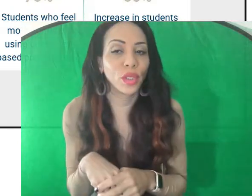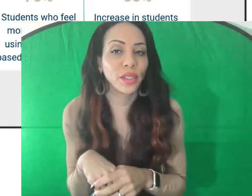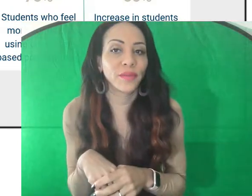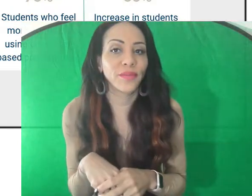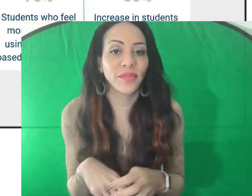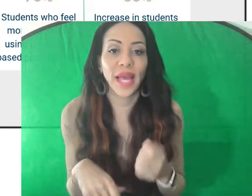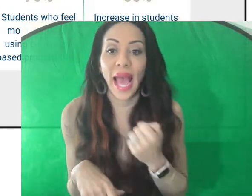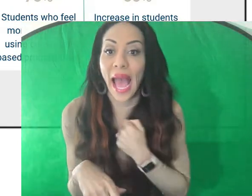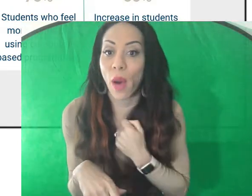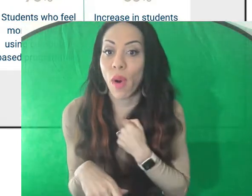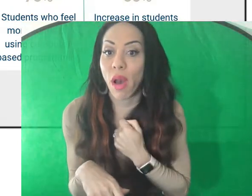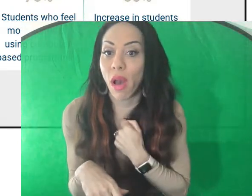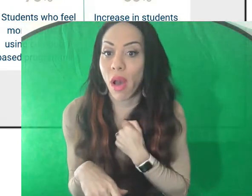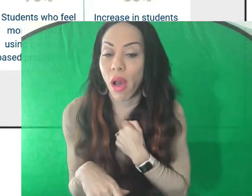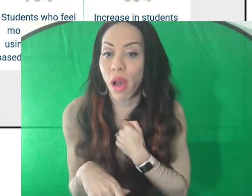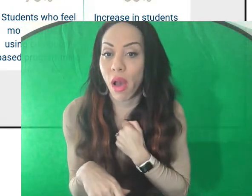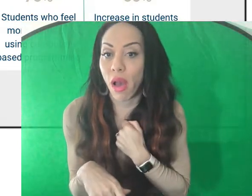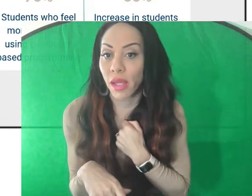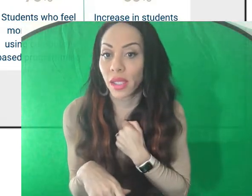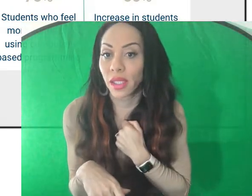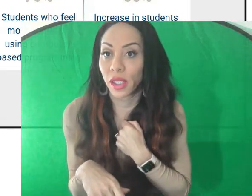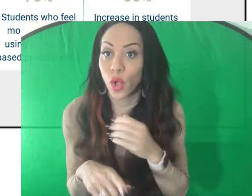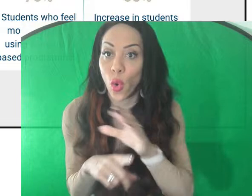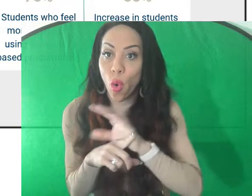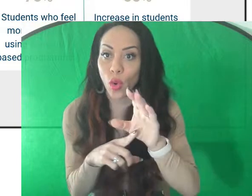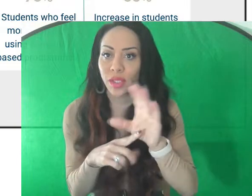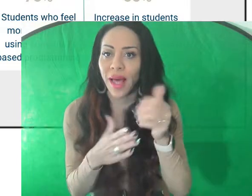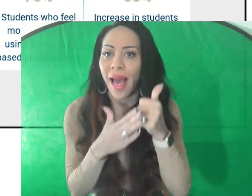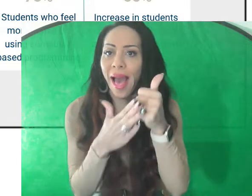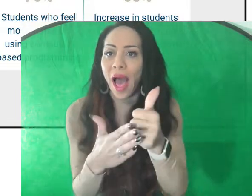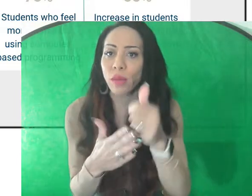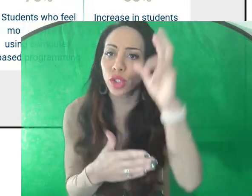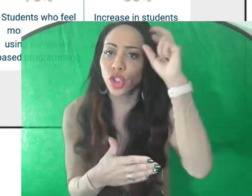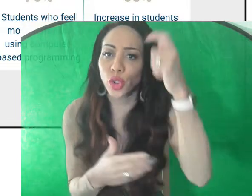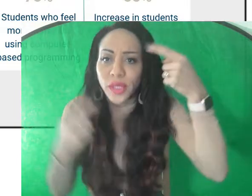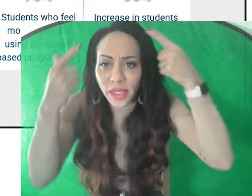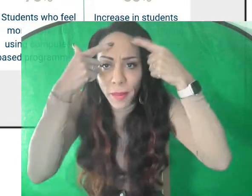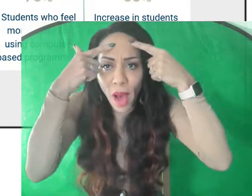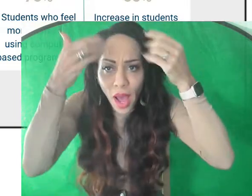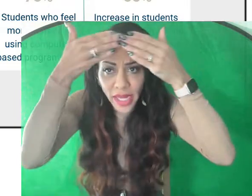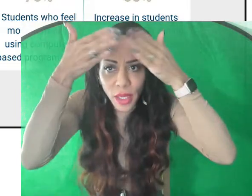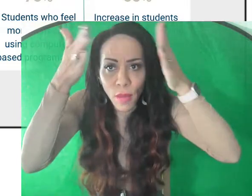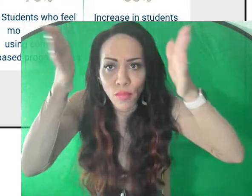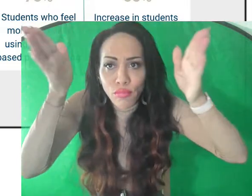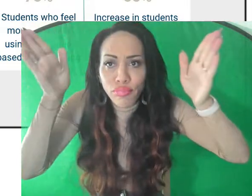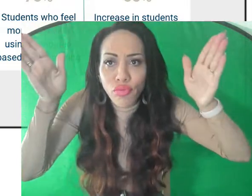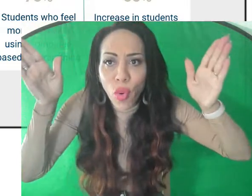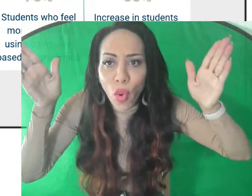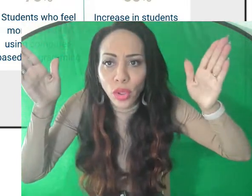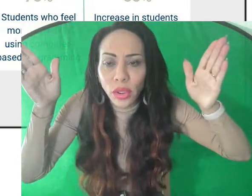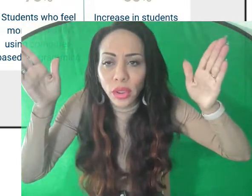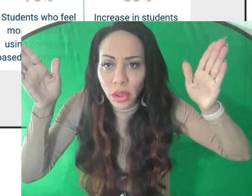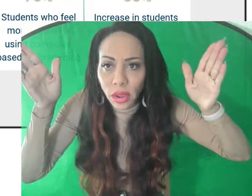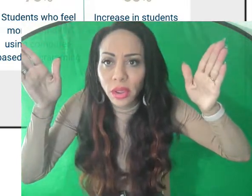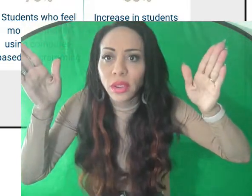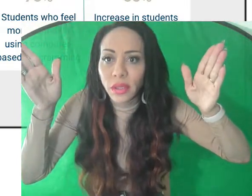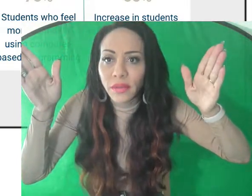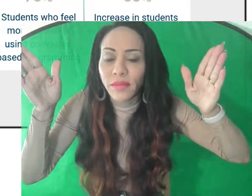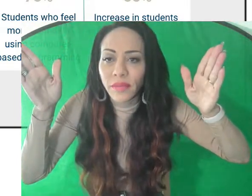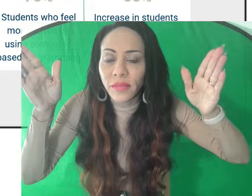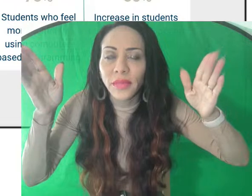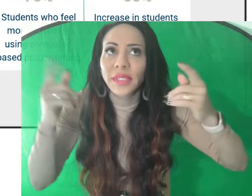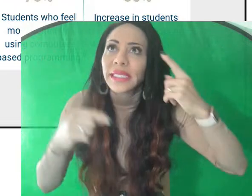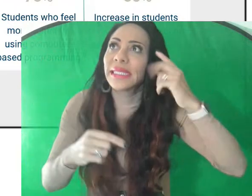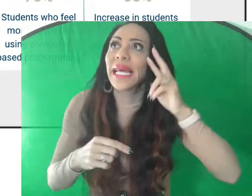really broadens the minds of the students of how differently computing can be used and how creative it can be,